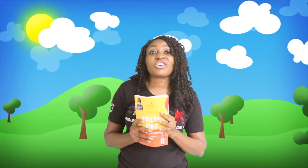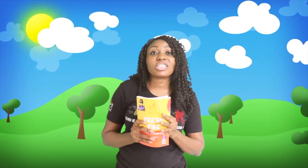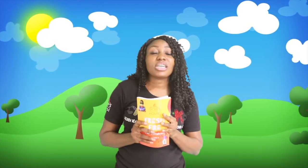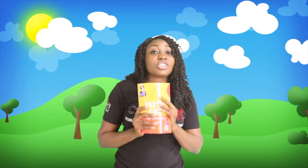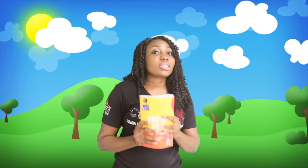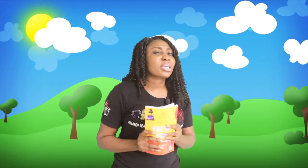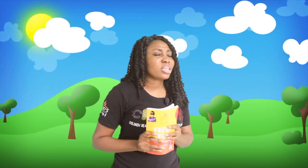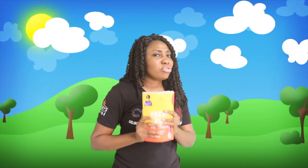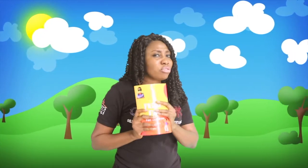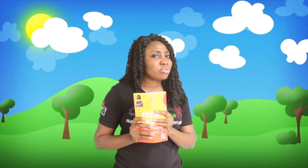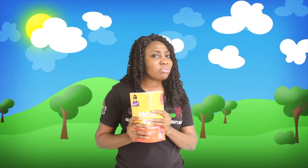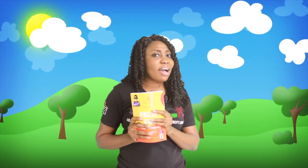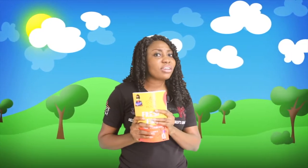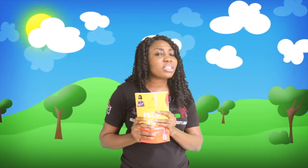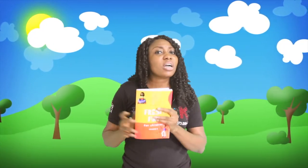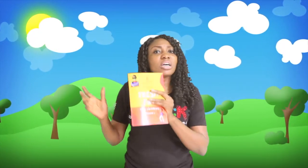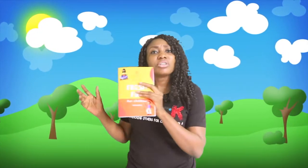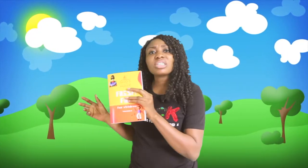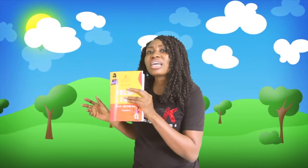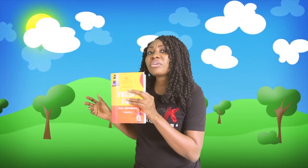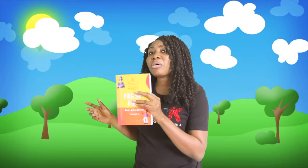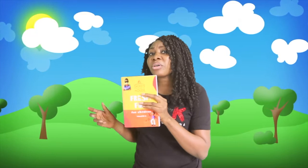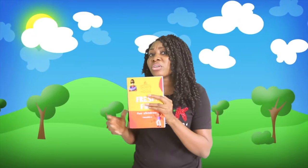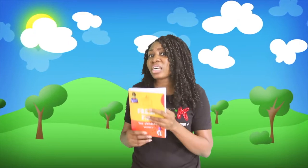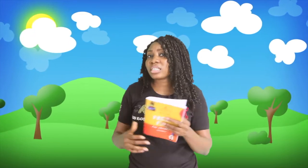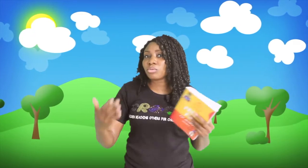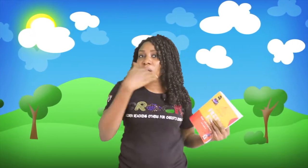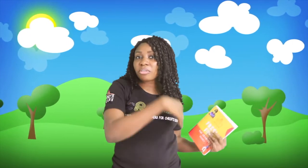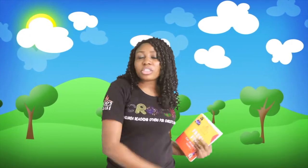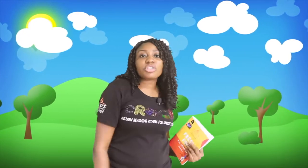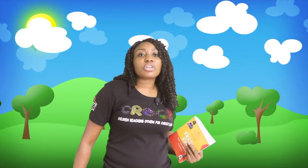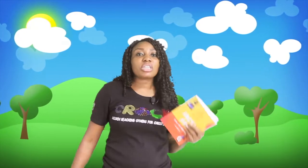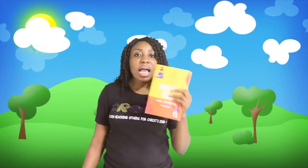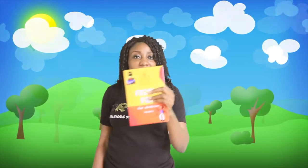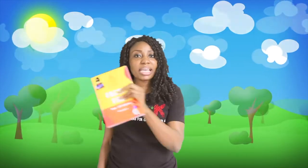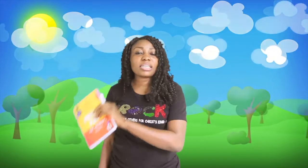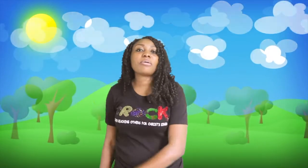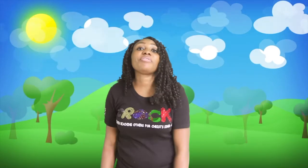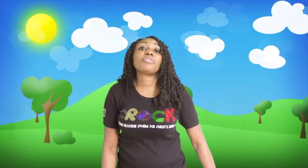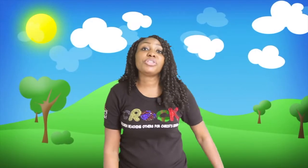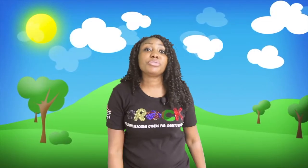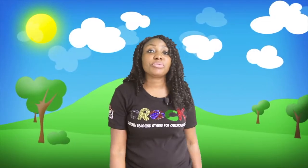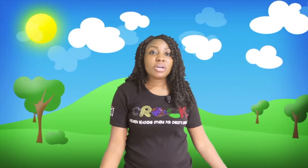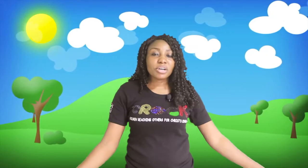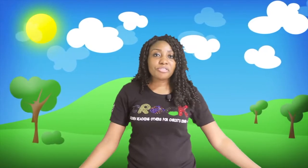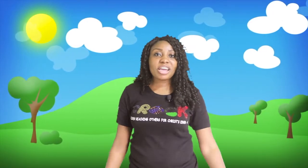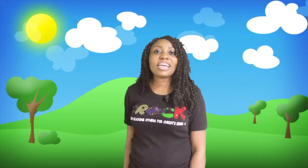at the church. Just in case you still don't have it, you can tell your mommy or your daddy. They will come over to church and get a copy for